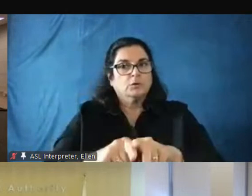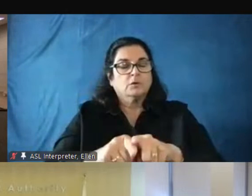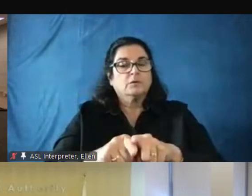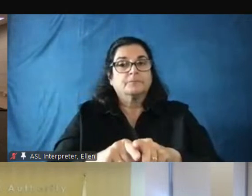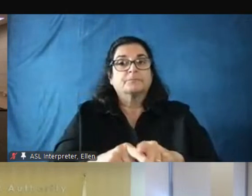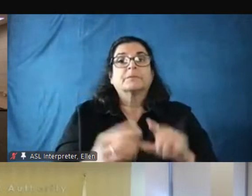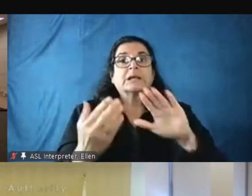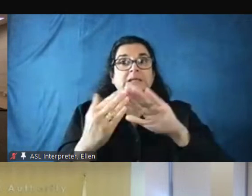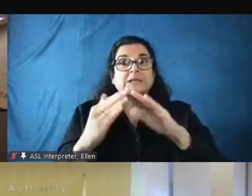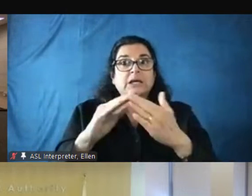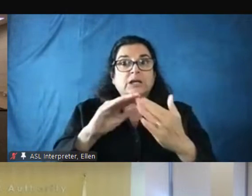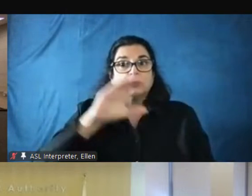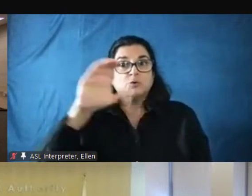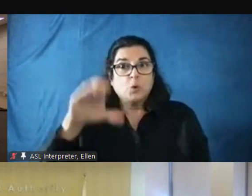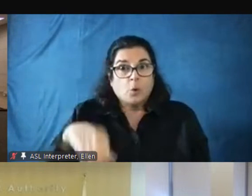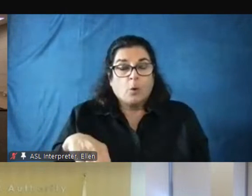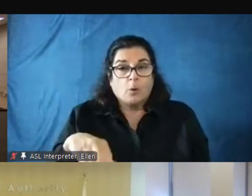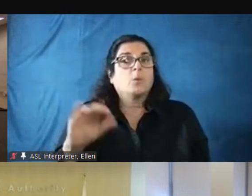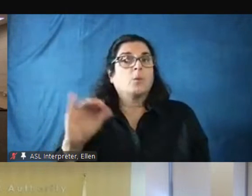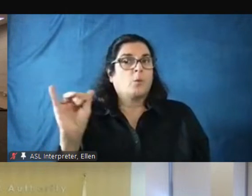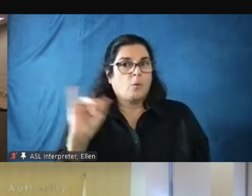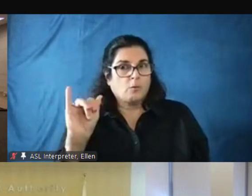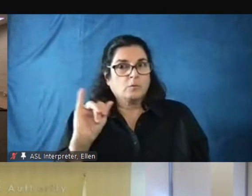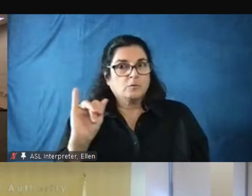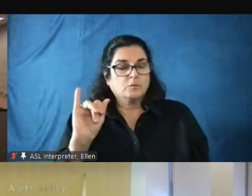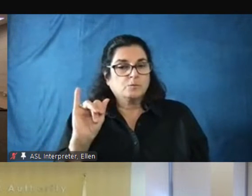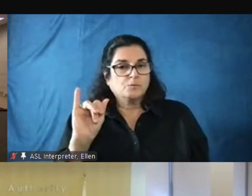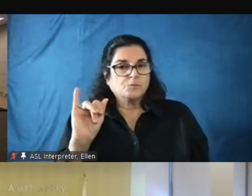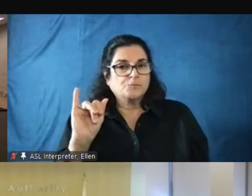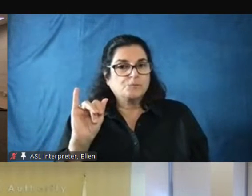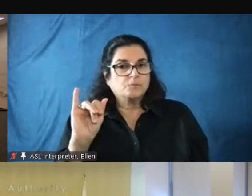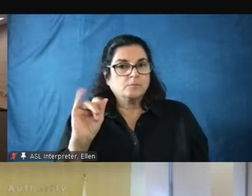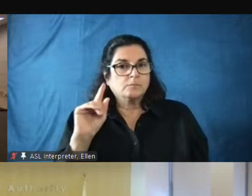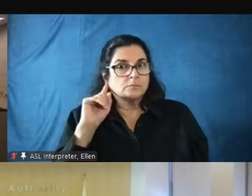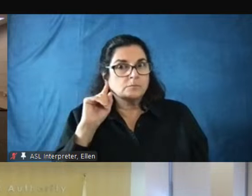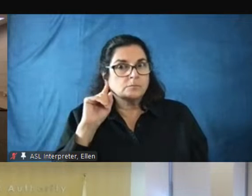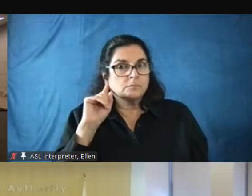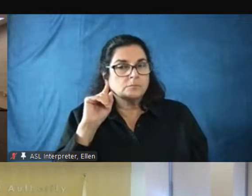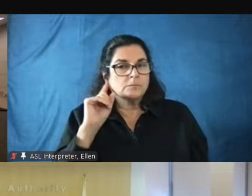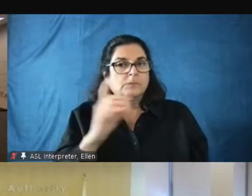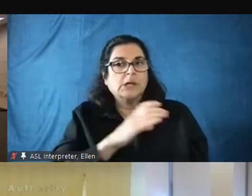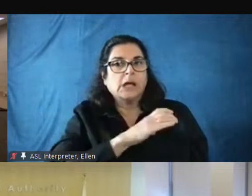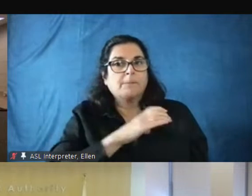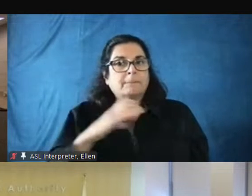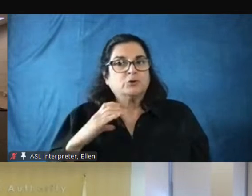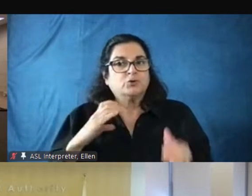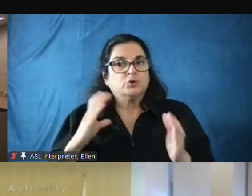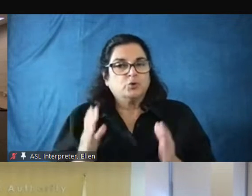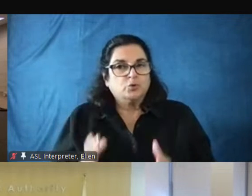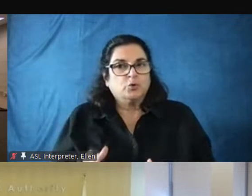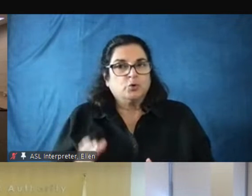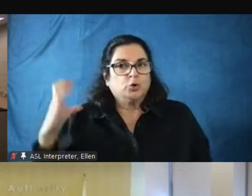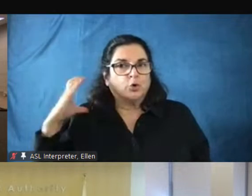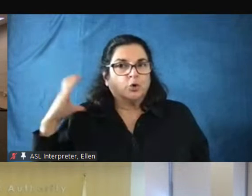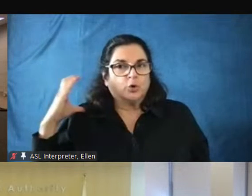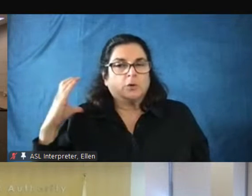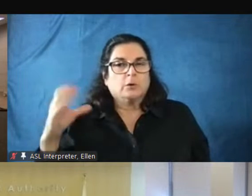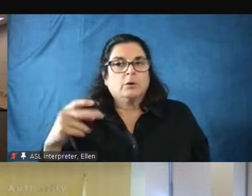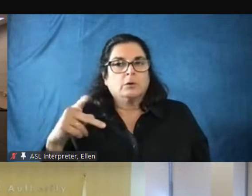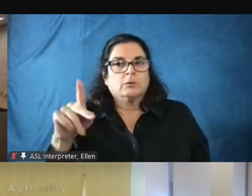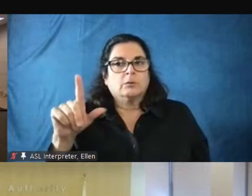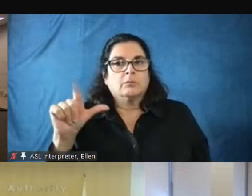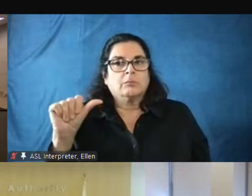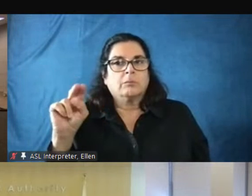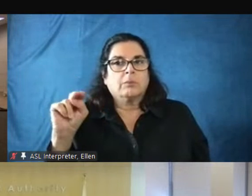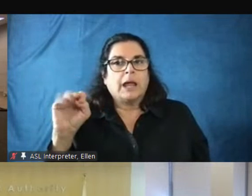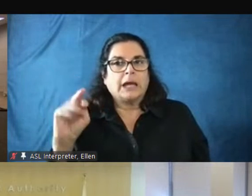of Chicago has also spoken with the commissioner of planning, who has also said that they would lend their support